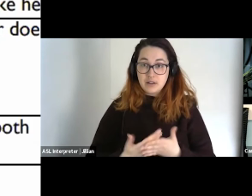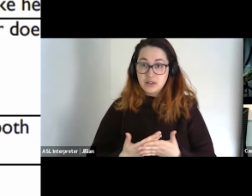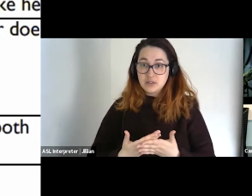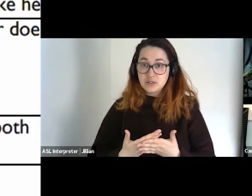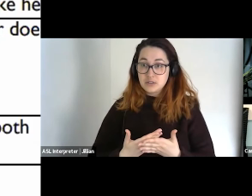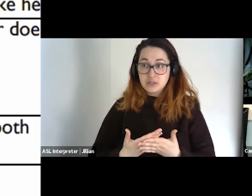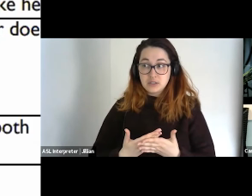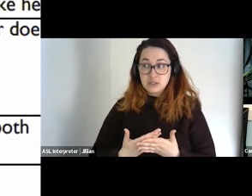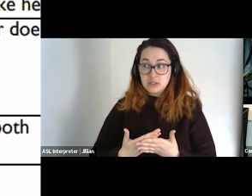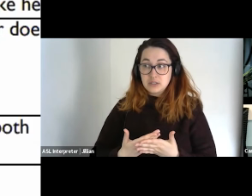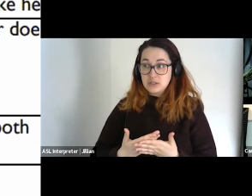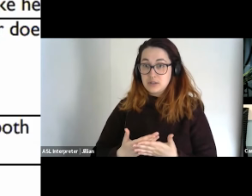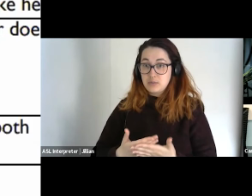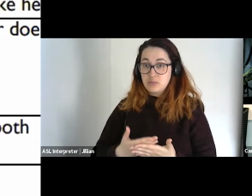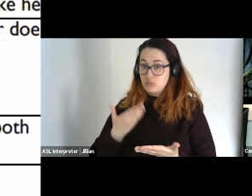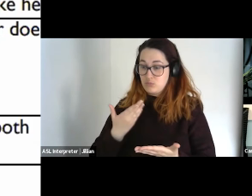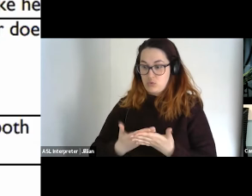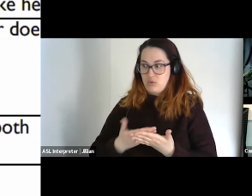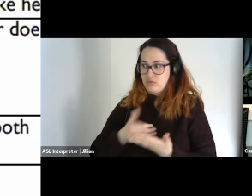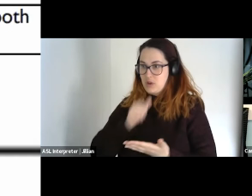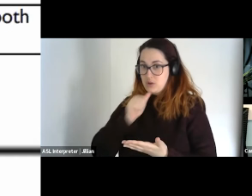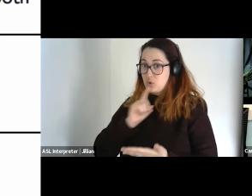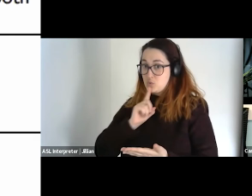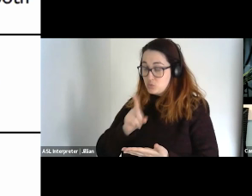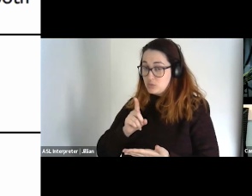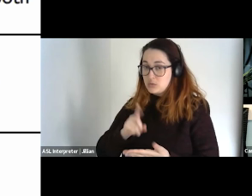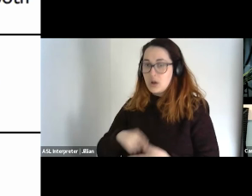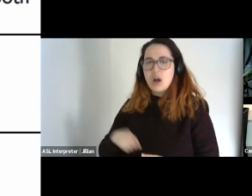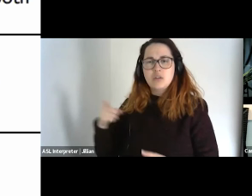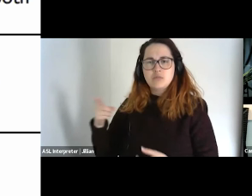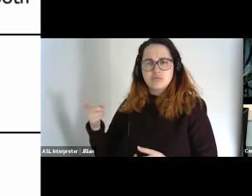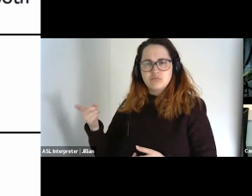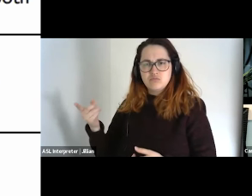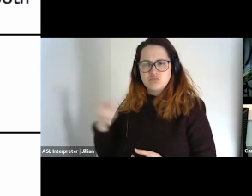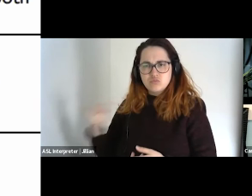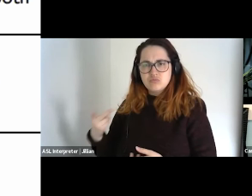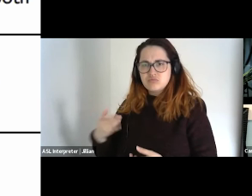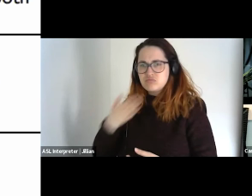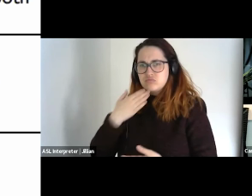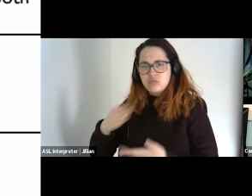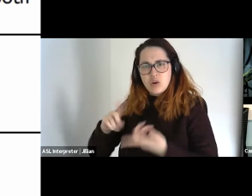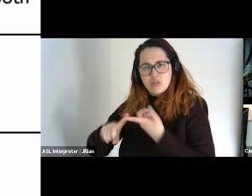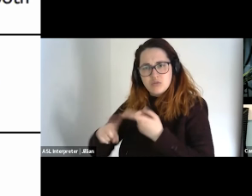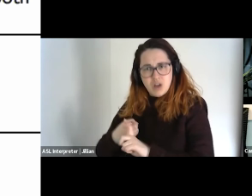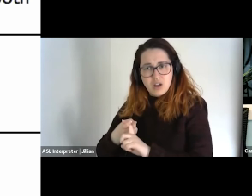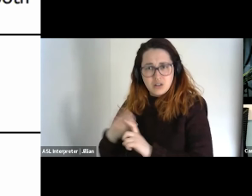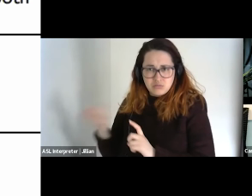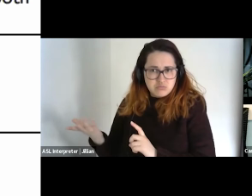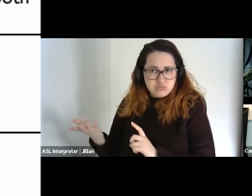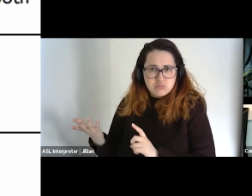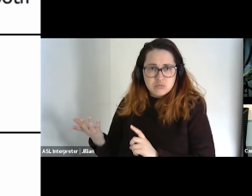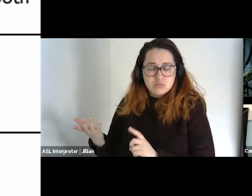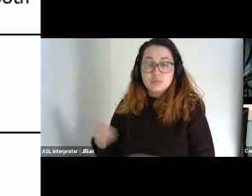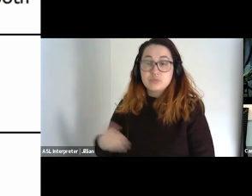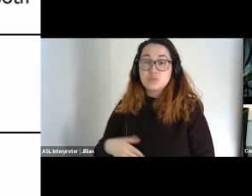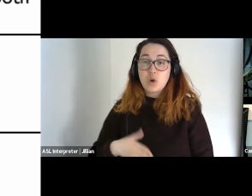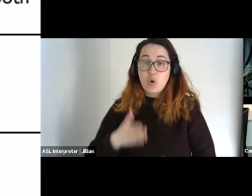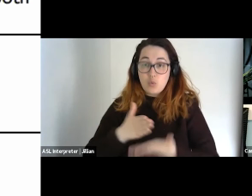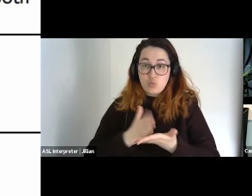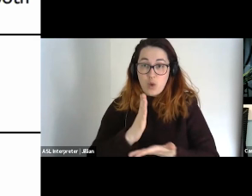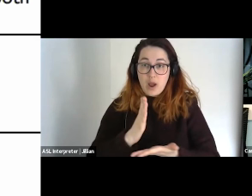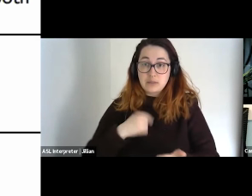with me and for me over the course of our friendship. Am I ignoring the rights or the rights of another person?